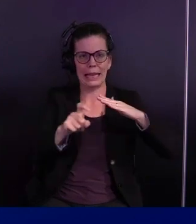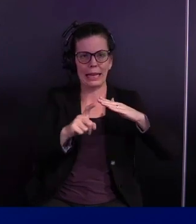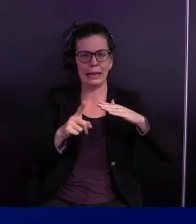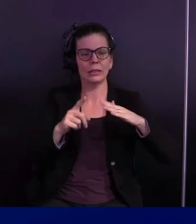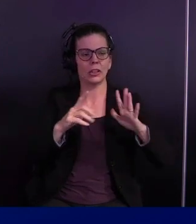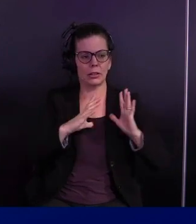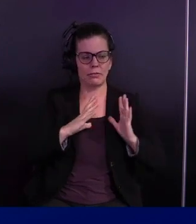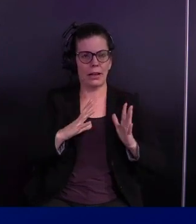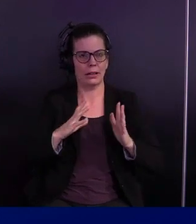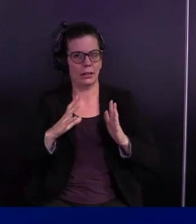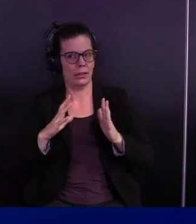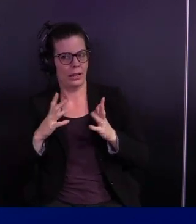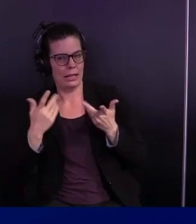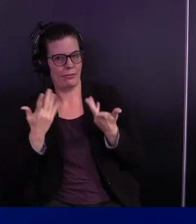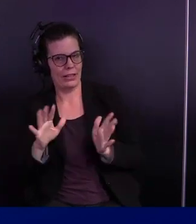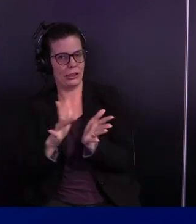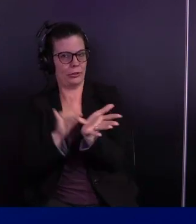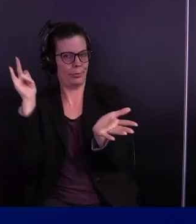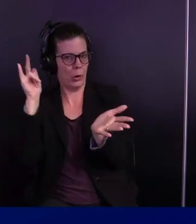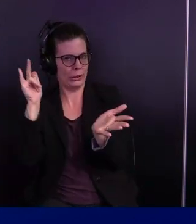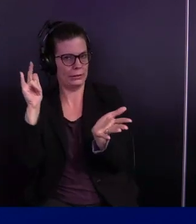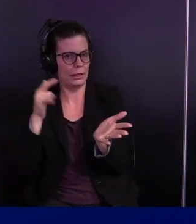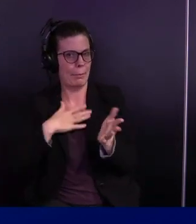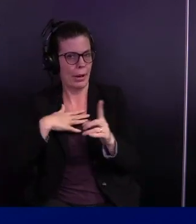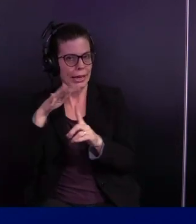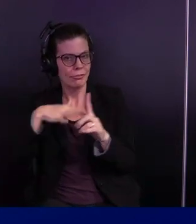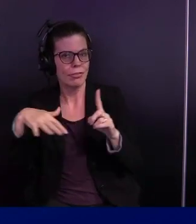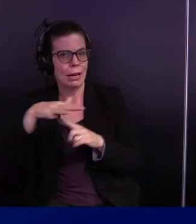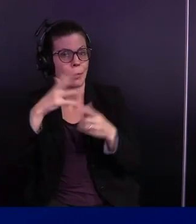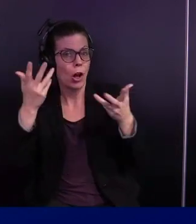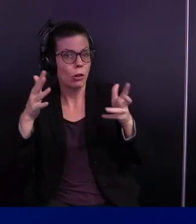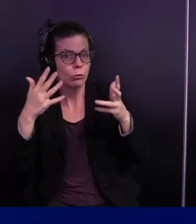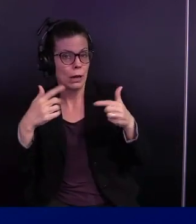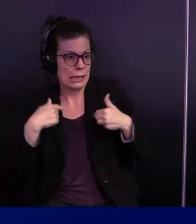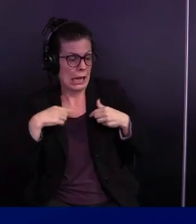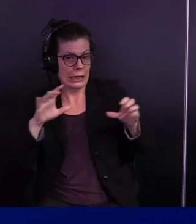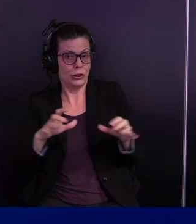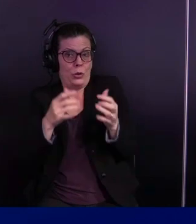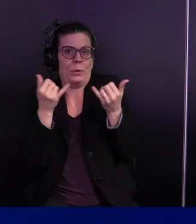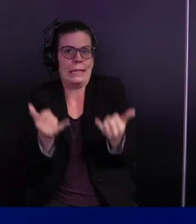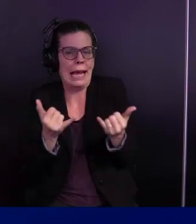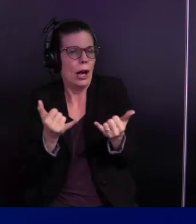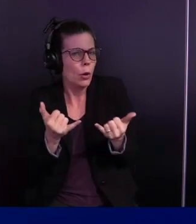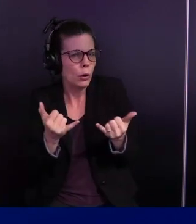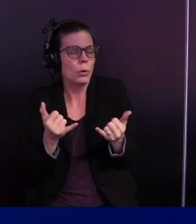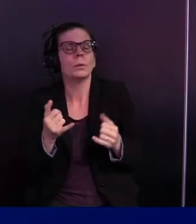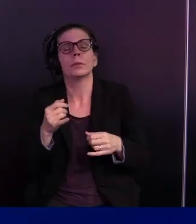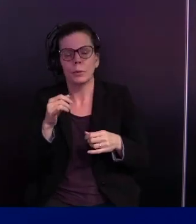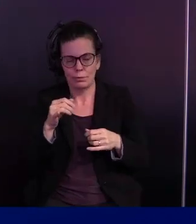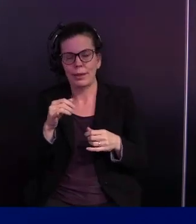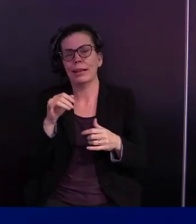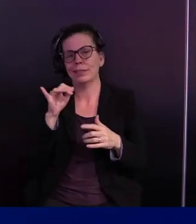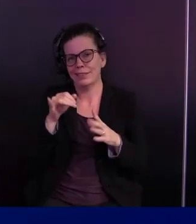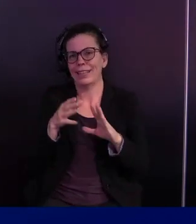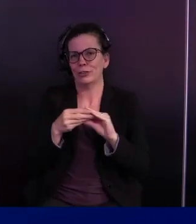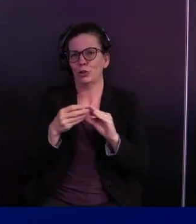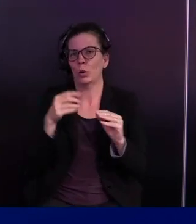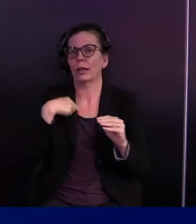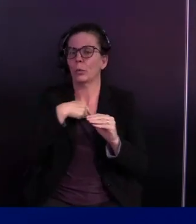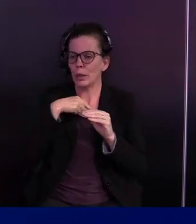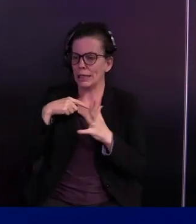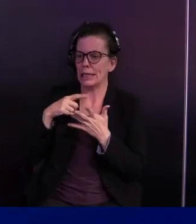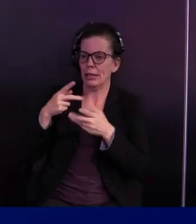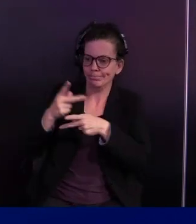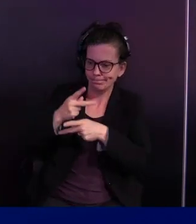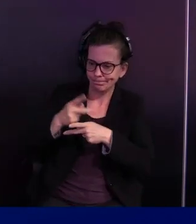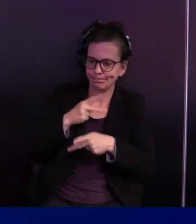is, well, has it been exploited? Is this in my environment already? Do I need to do anything now? And that is the story that we're able to piece together